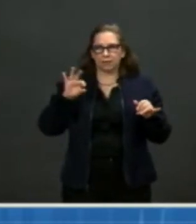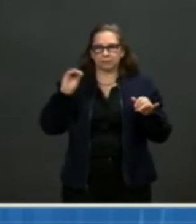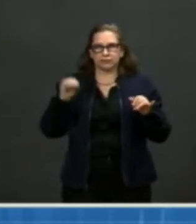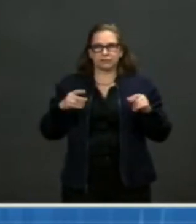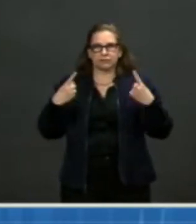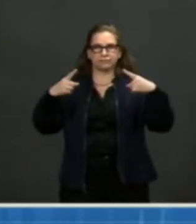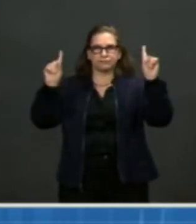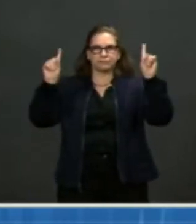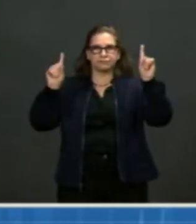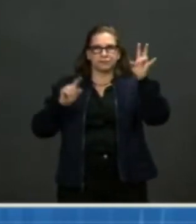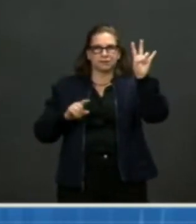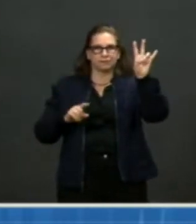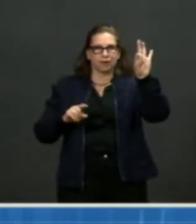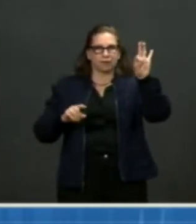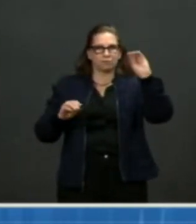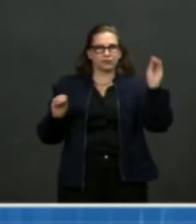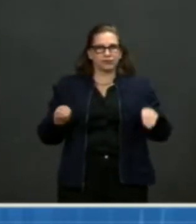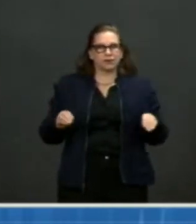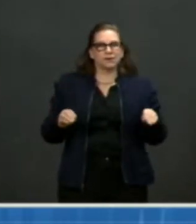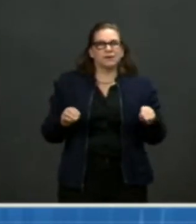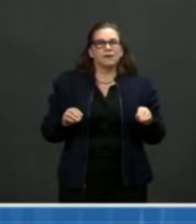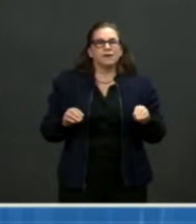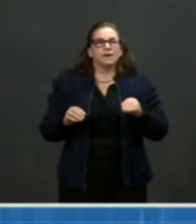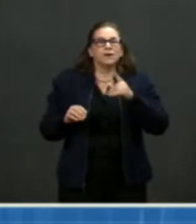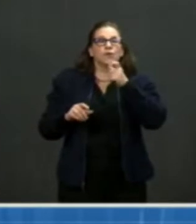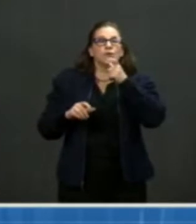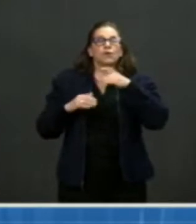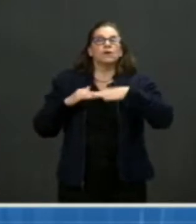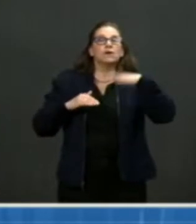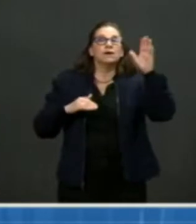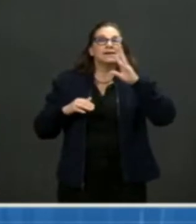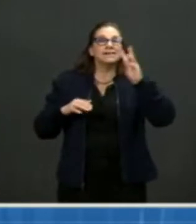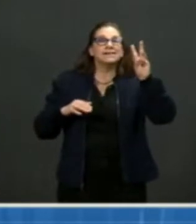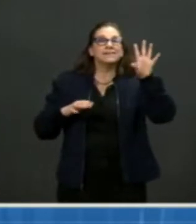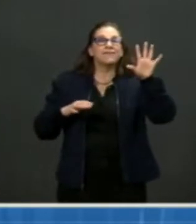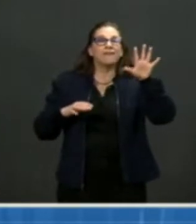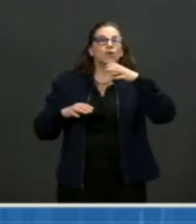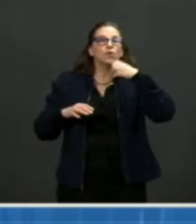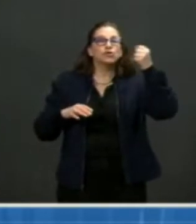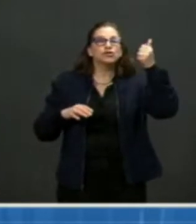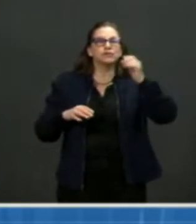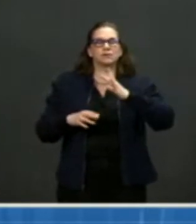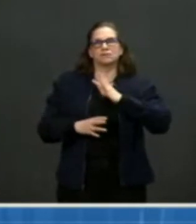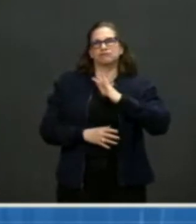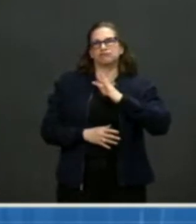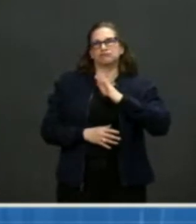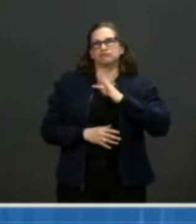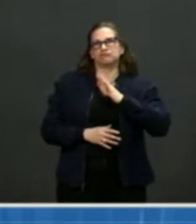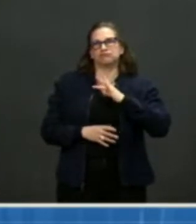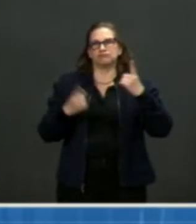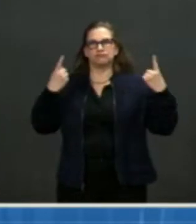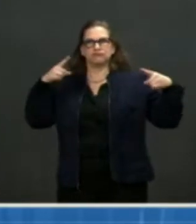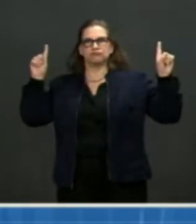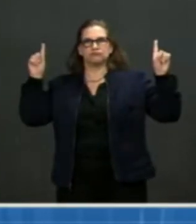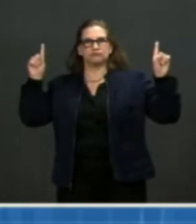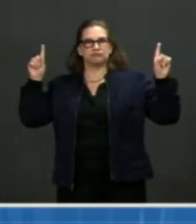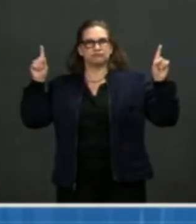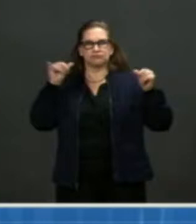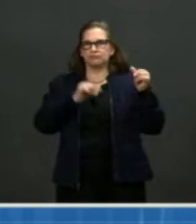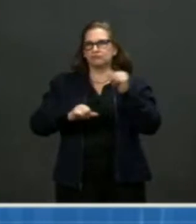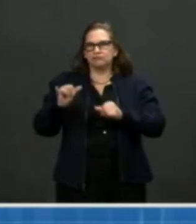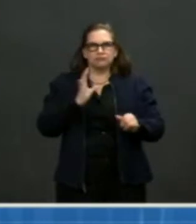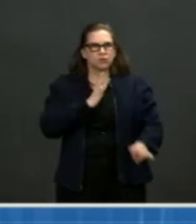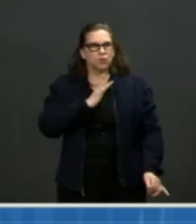of age or older. Next slide. The reactogenicity and overall safety profile were good.